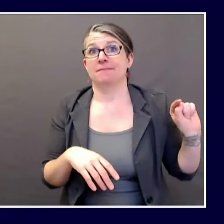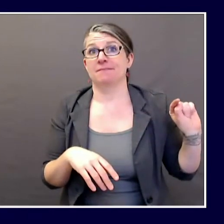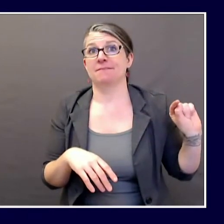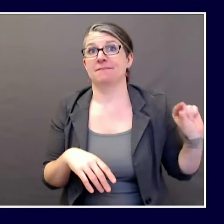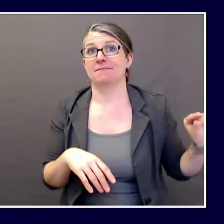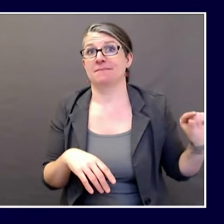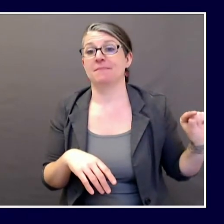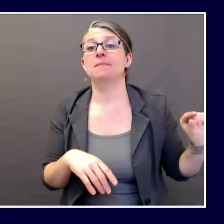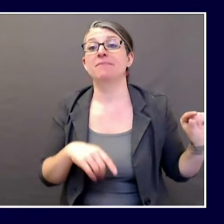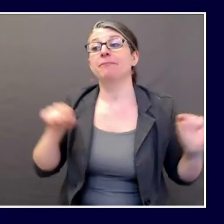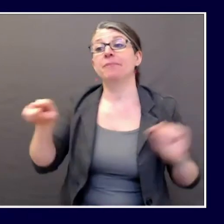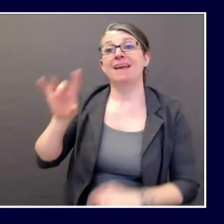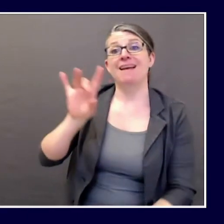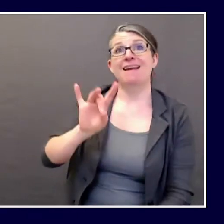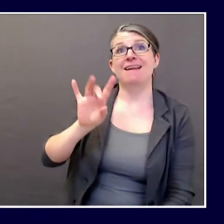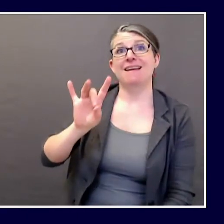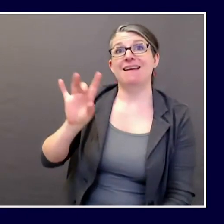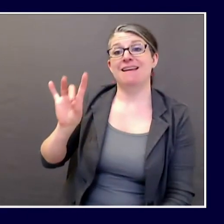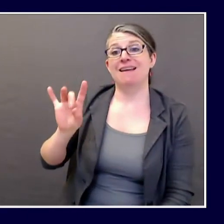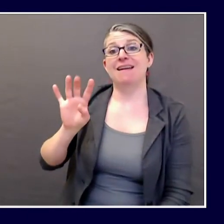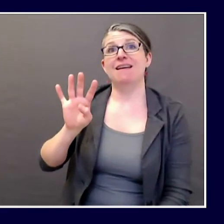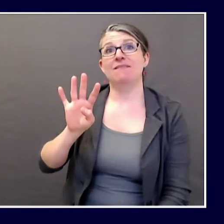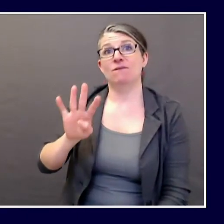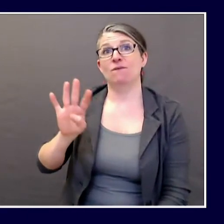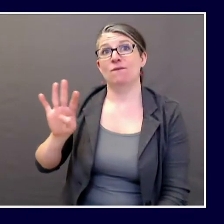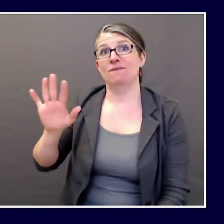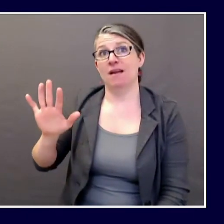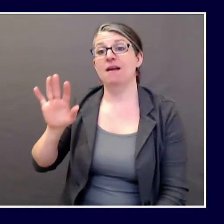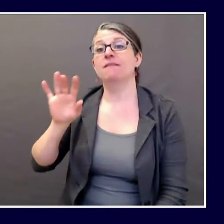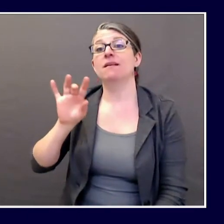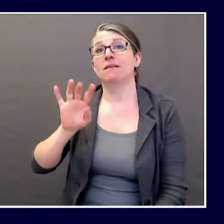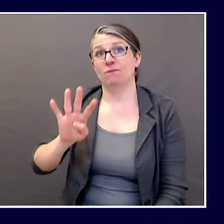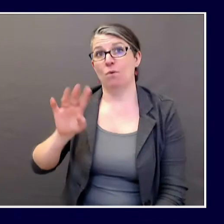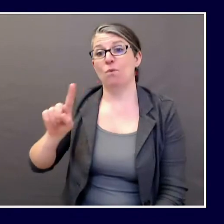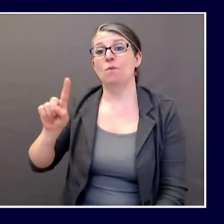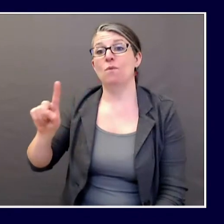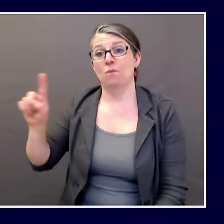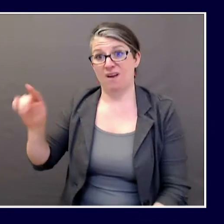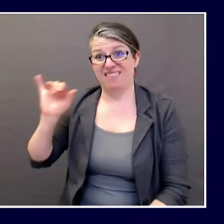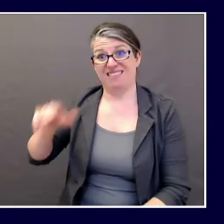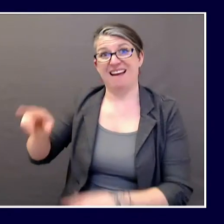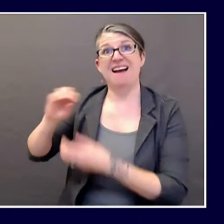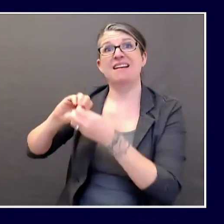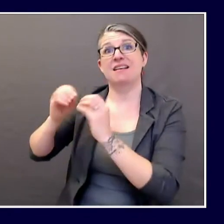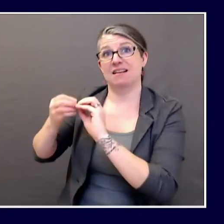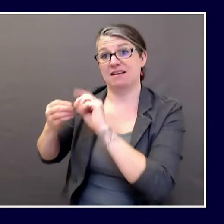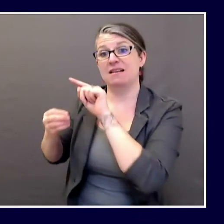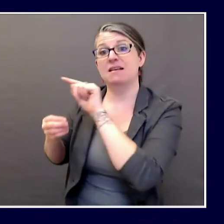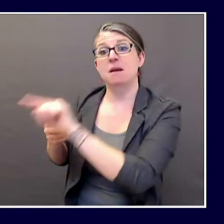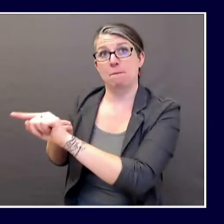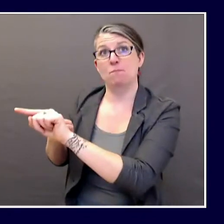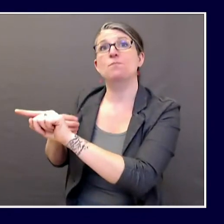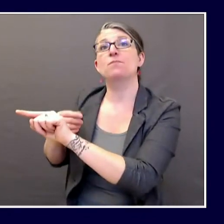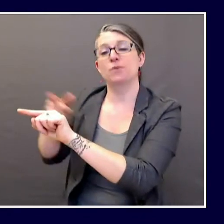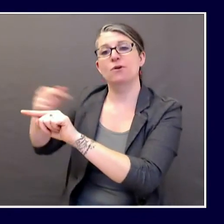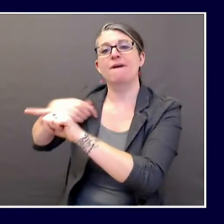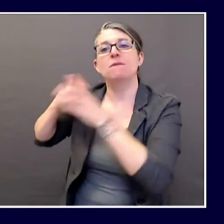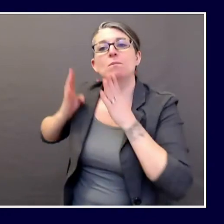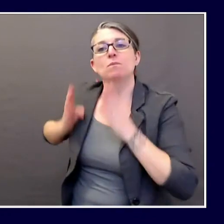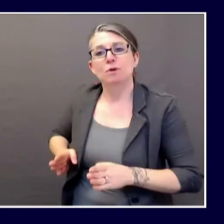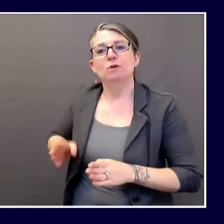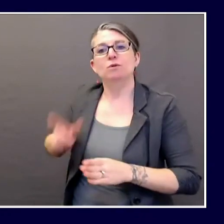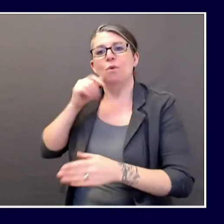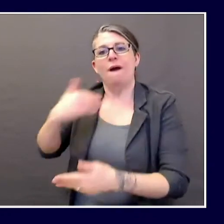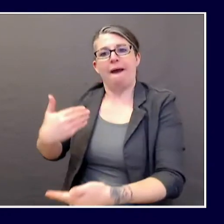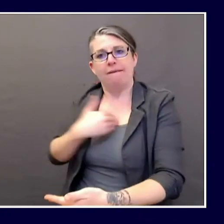once it becomes live, will feature a number of different vaccination options. Some of them will be large scale, some might be medium or